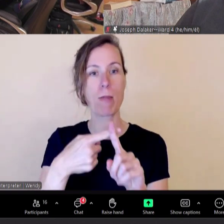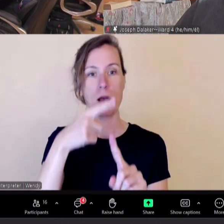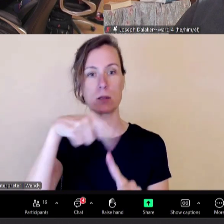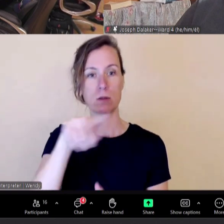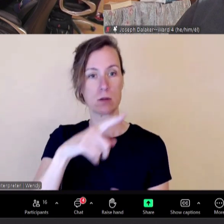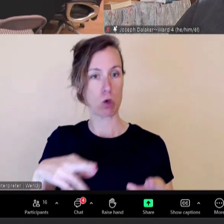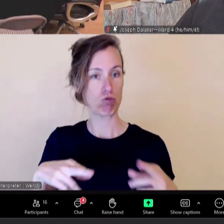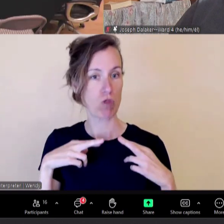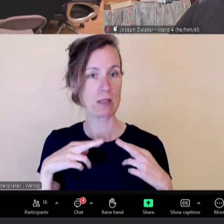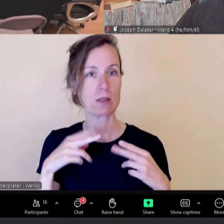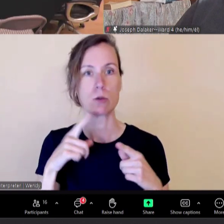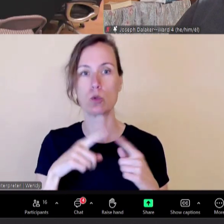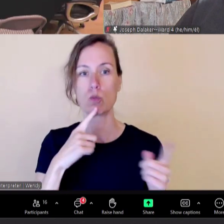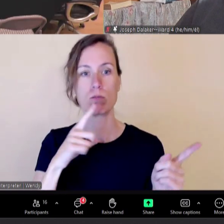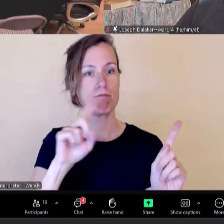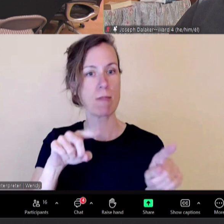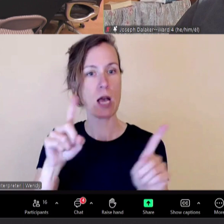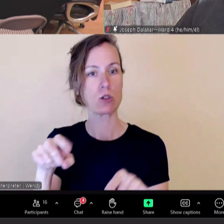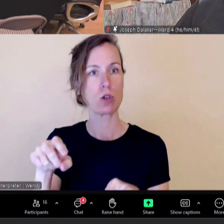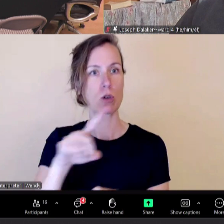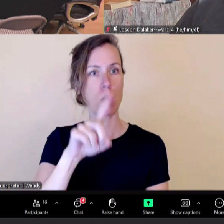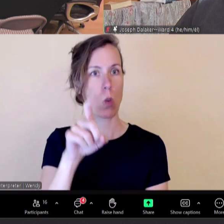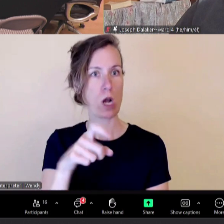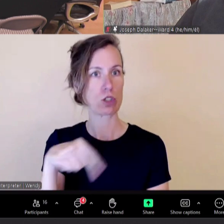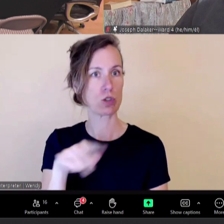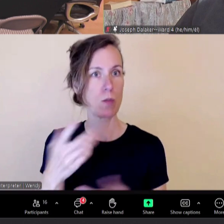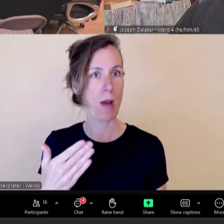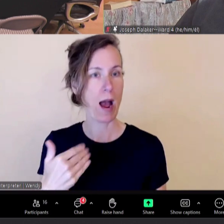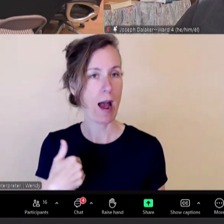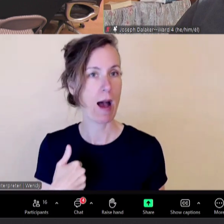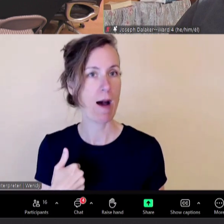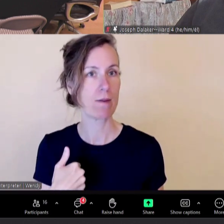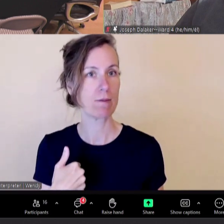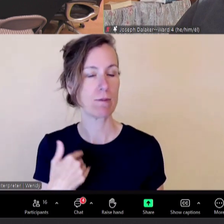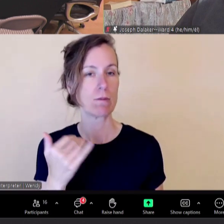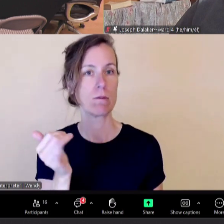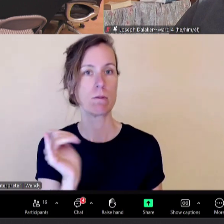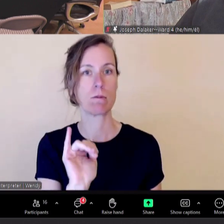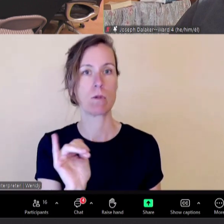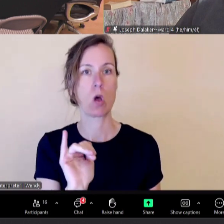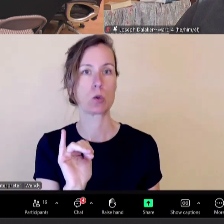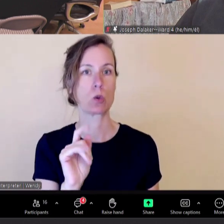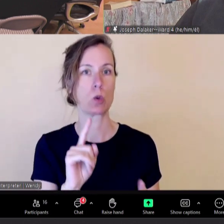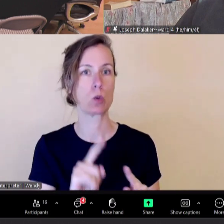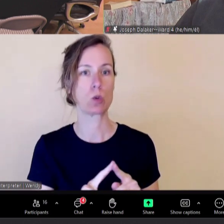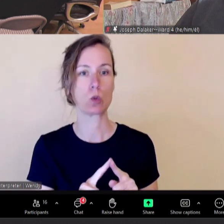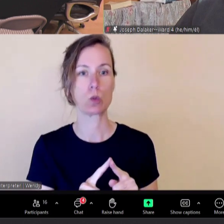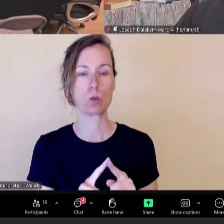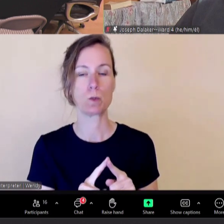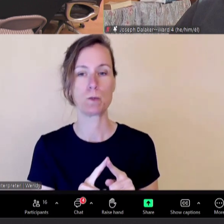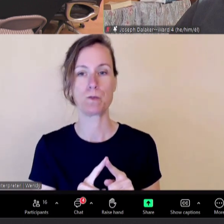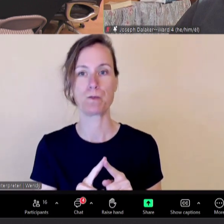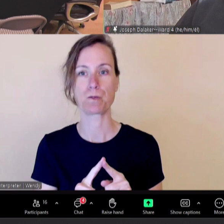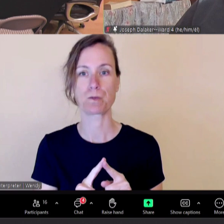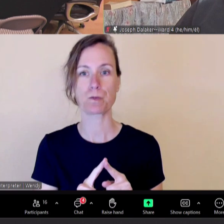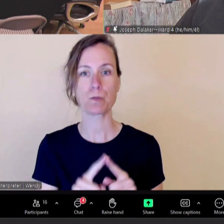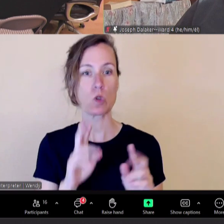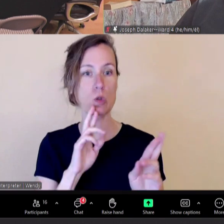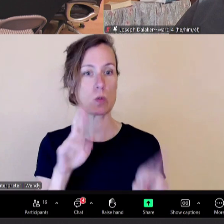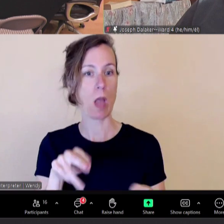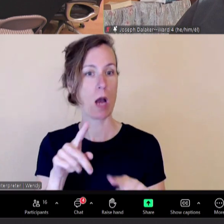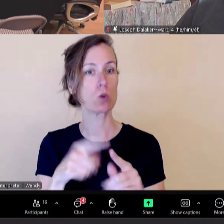any questions that they may have, and for them to address some of the questions that were sent to them